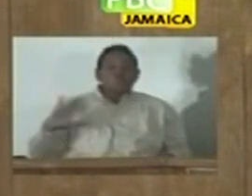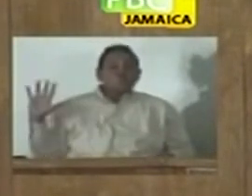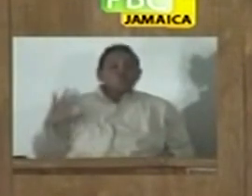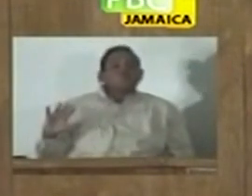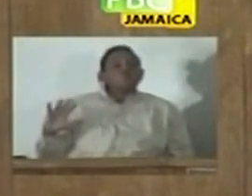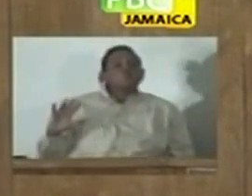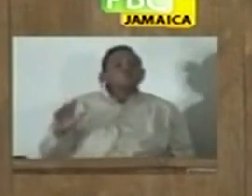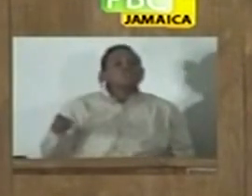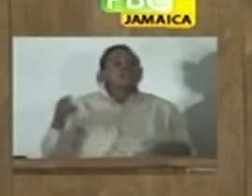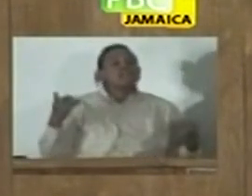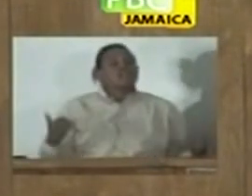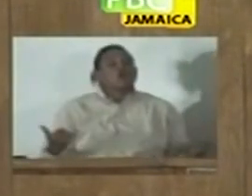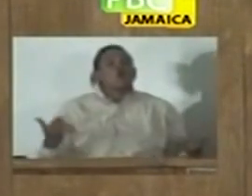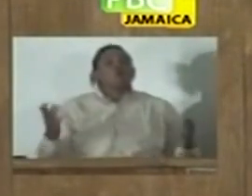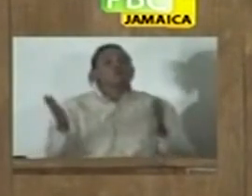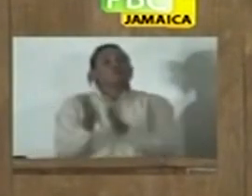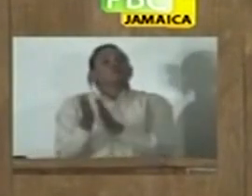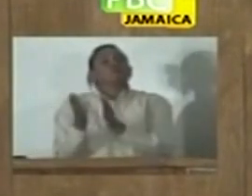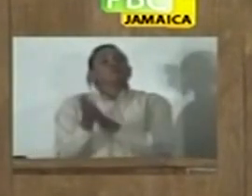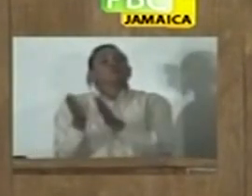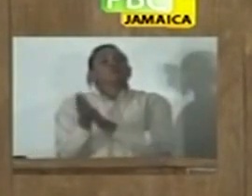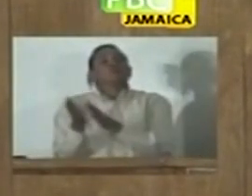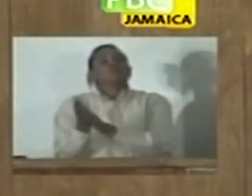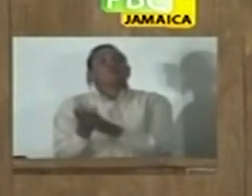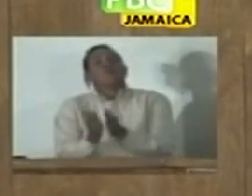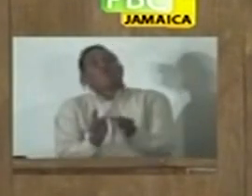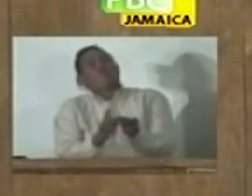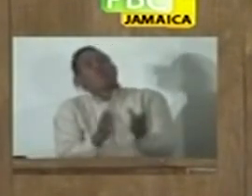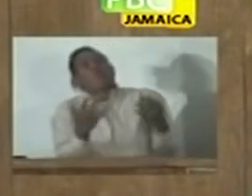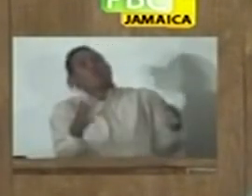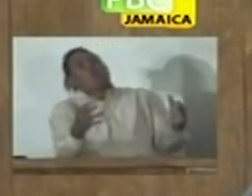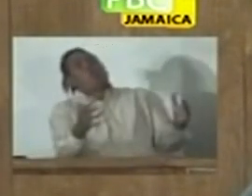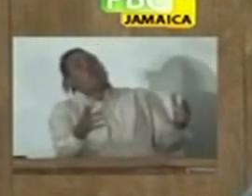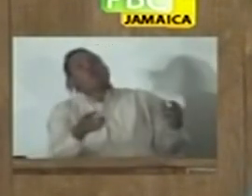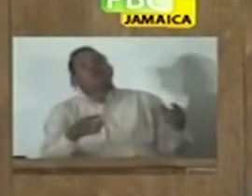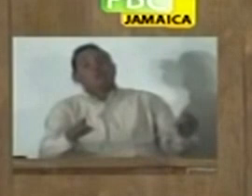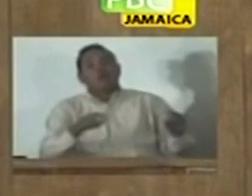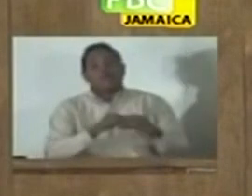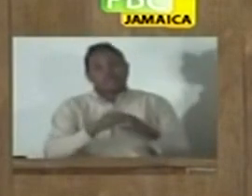that they now come to praise while in government.